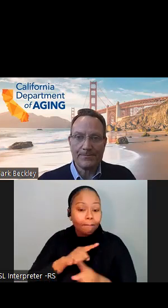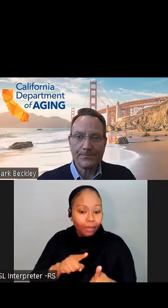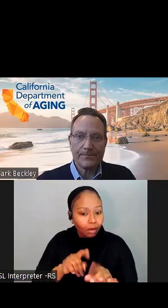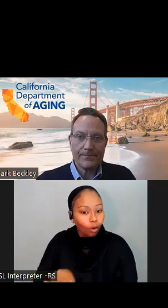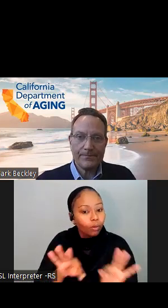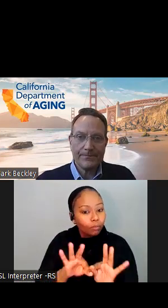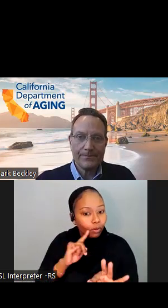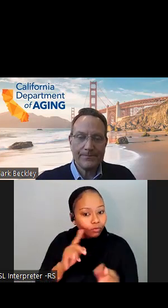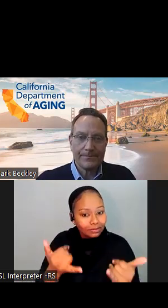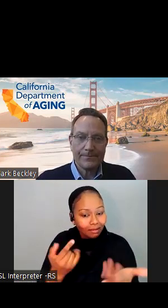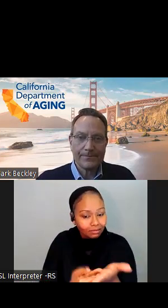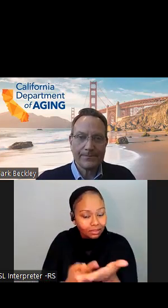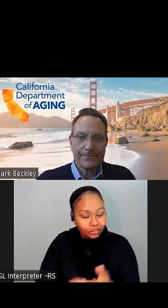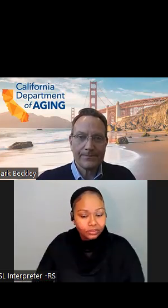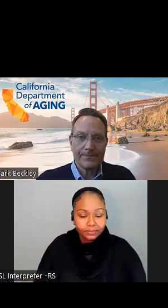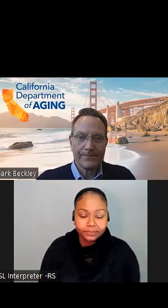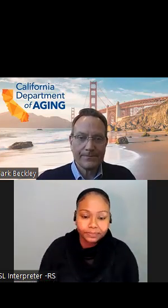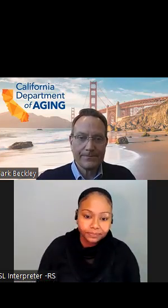cover.